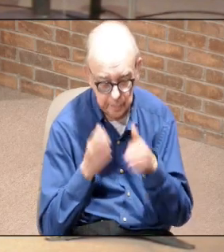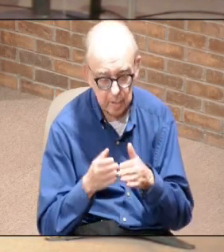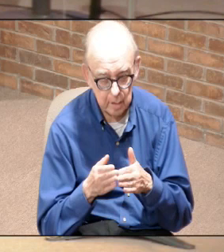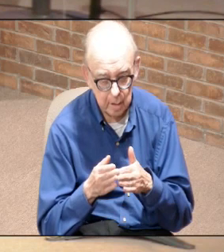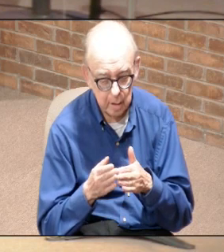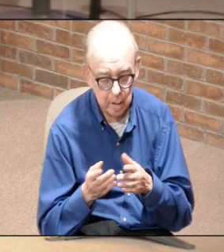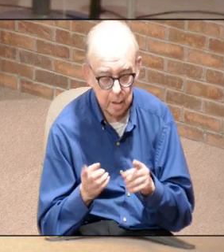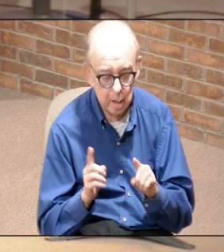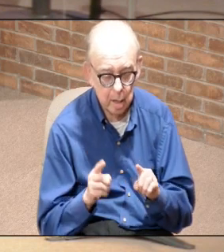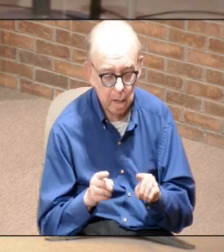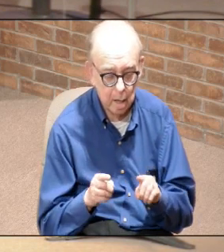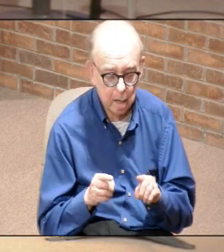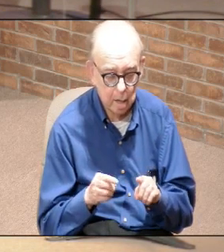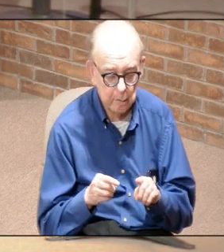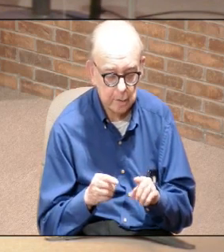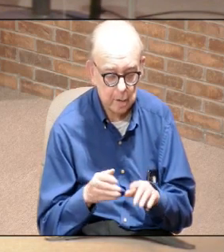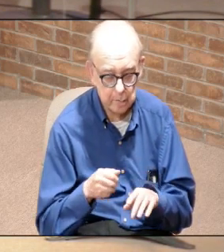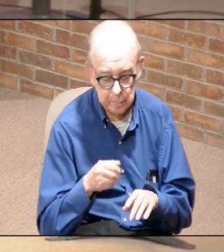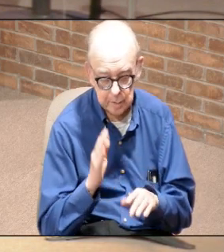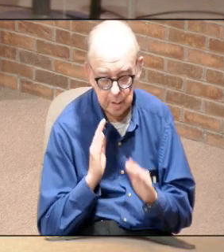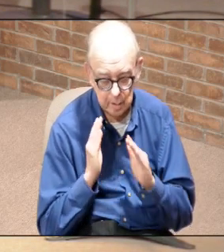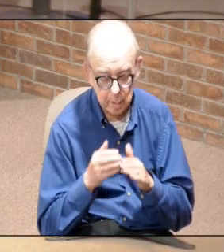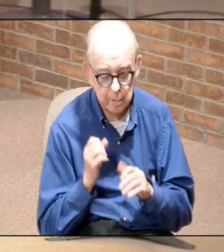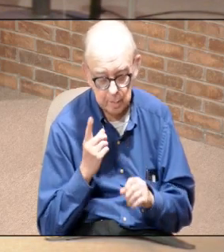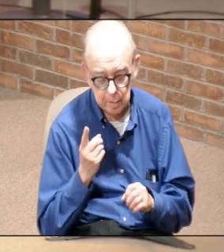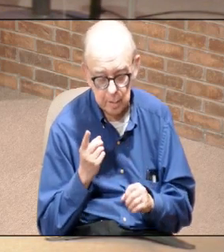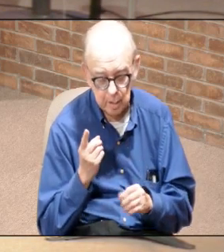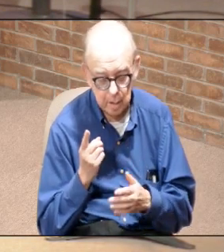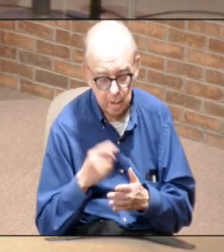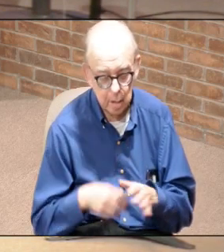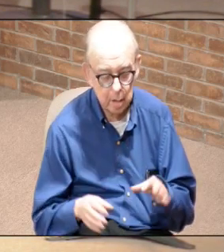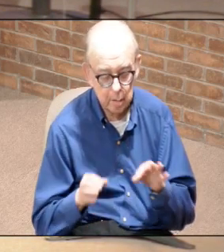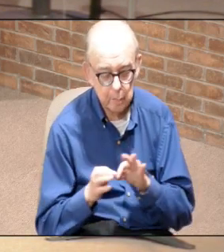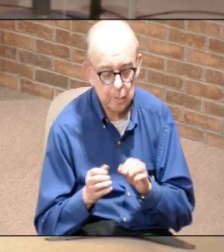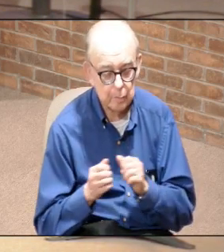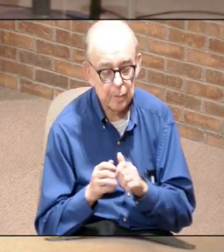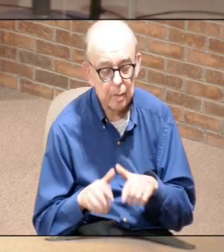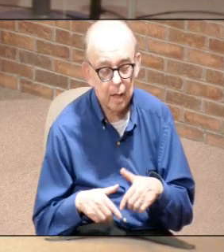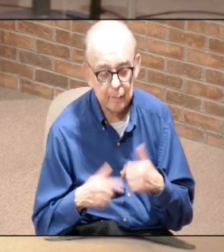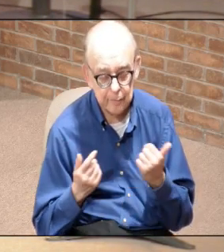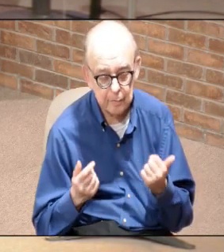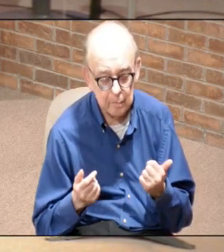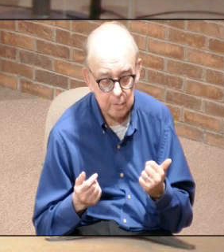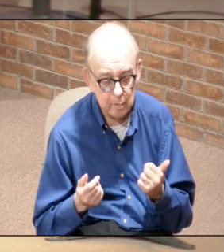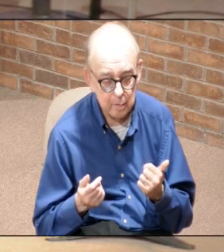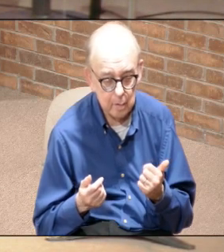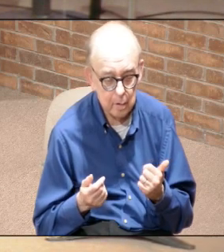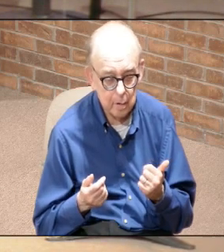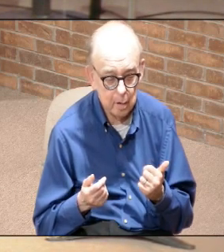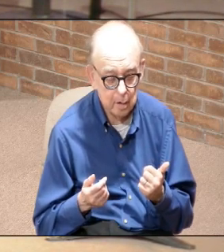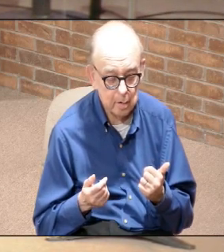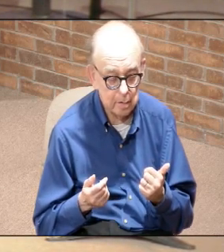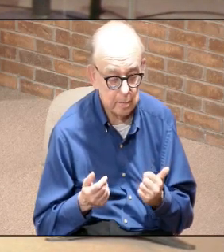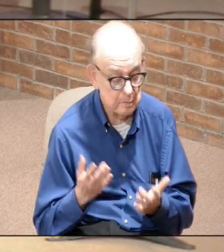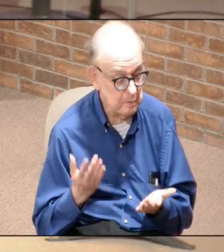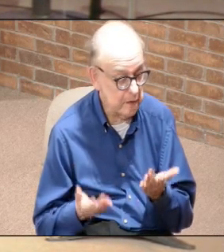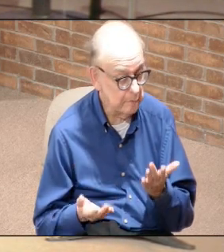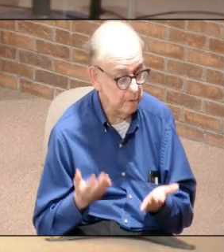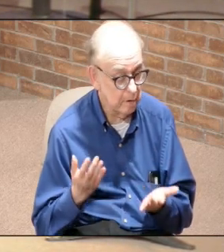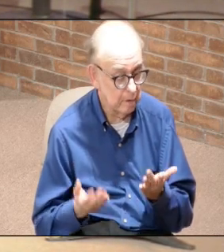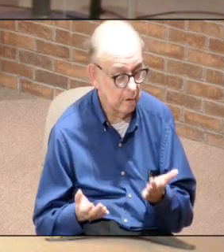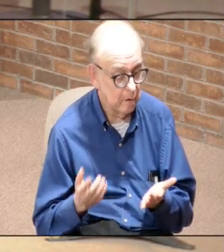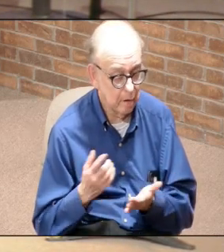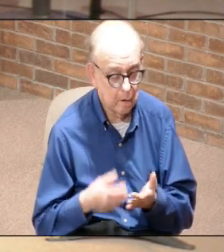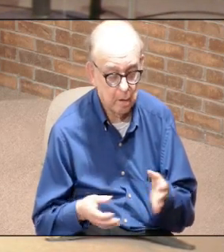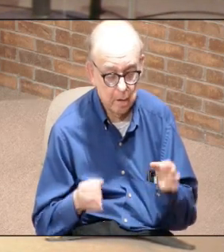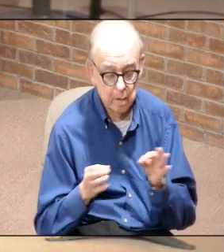when you become God-focused, you will understand what's important in life. And it may be that